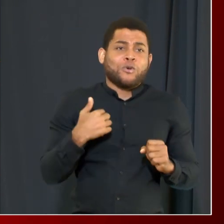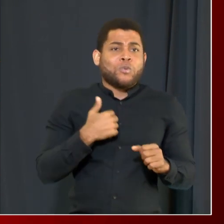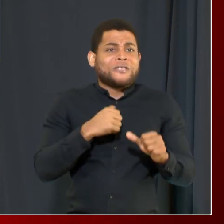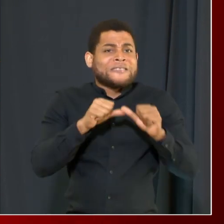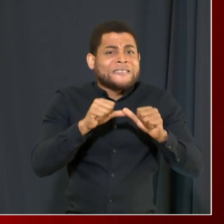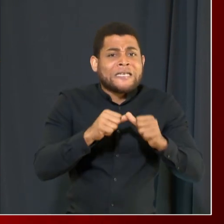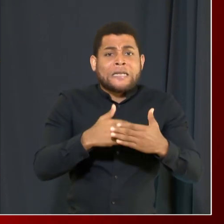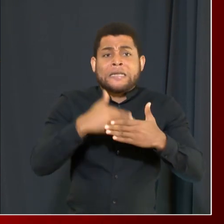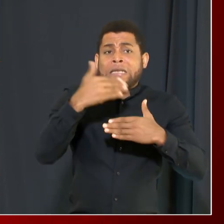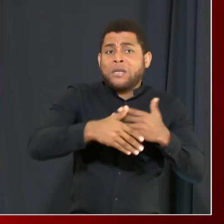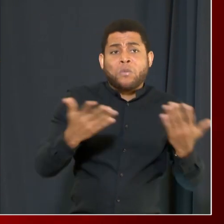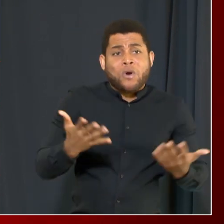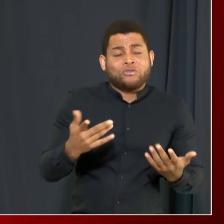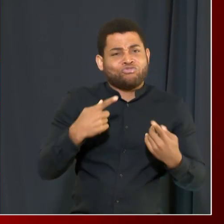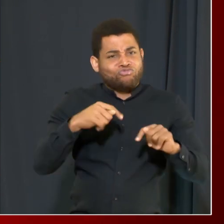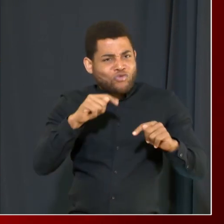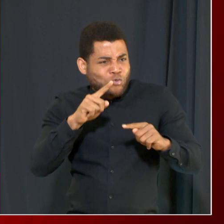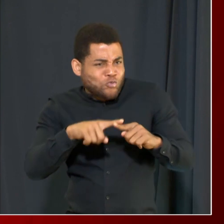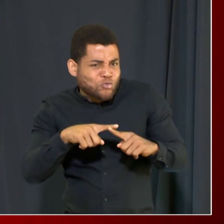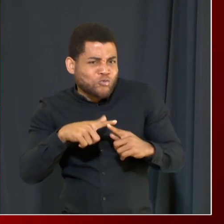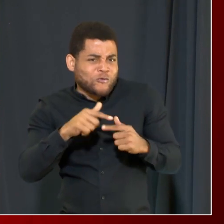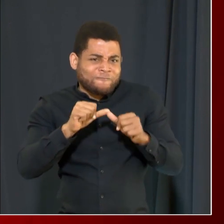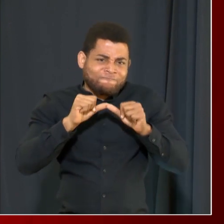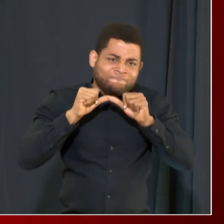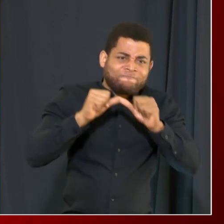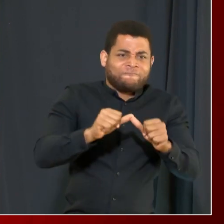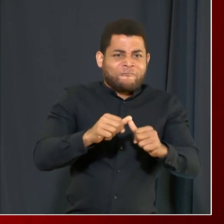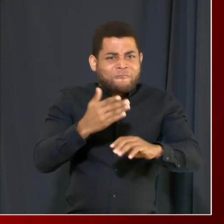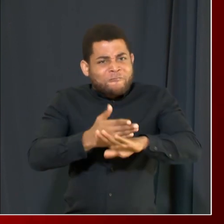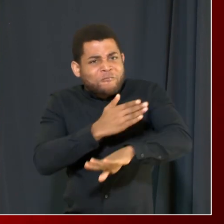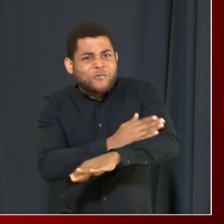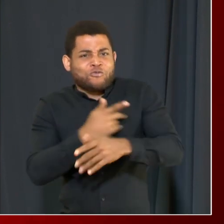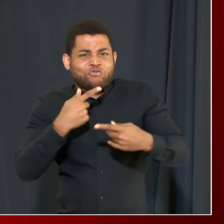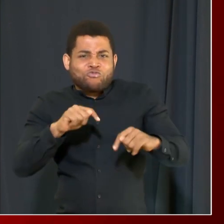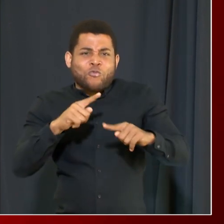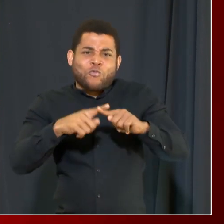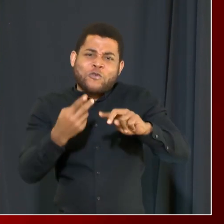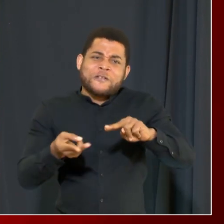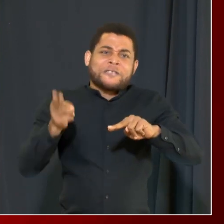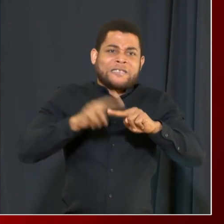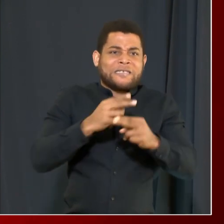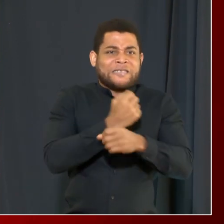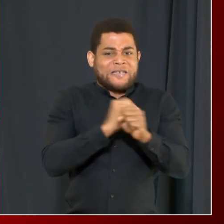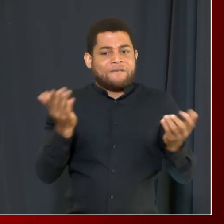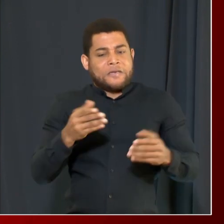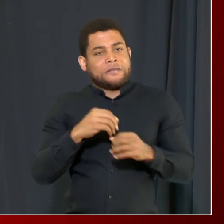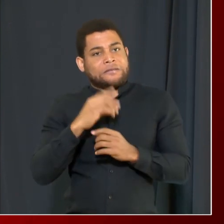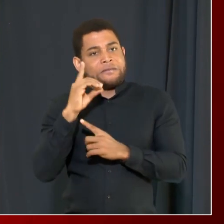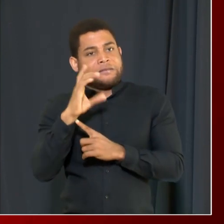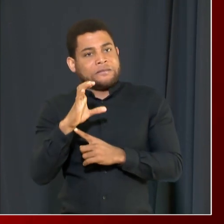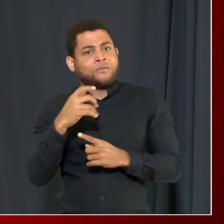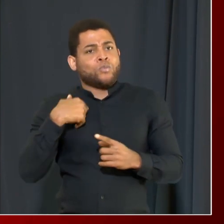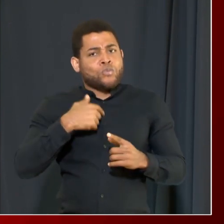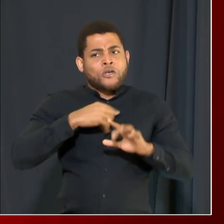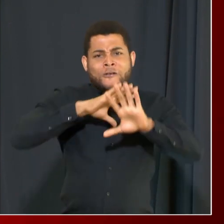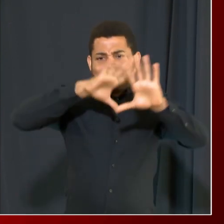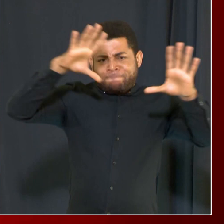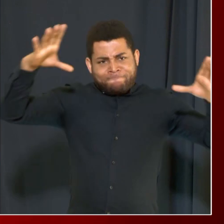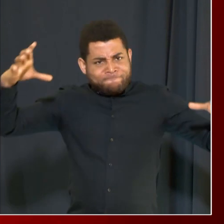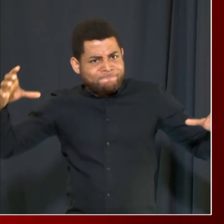of Columbia and working very closely with Mayor Bowser and other city agencies to focus on a whole-of-government